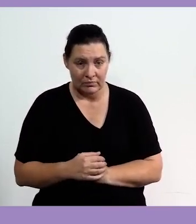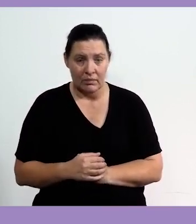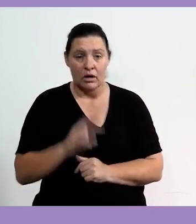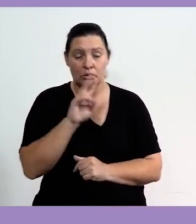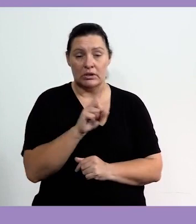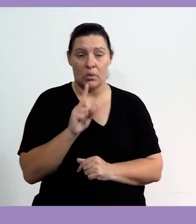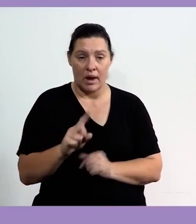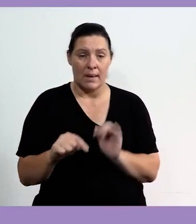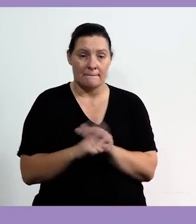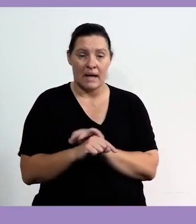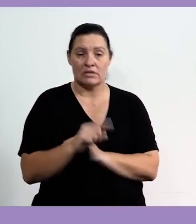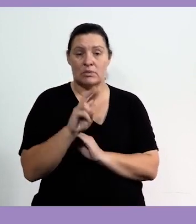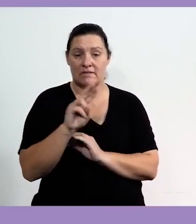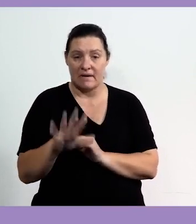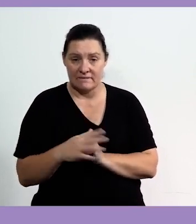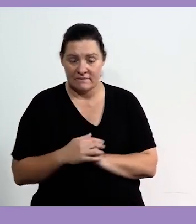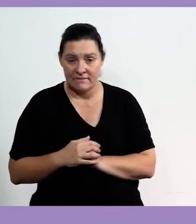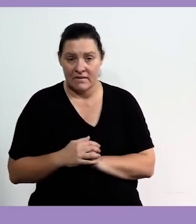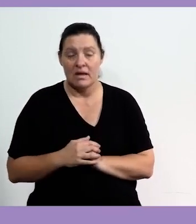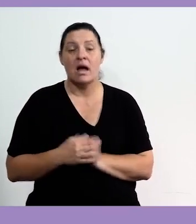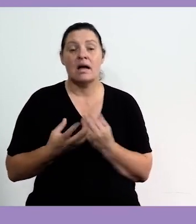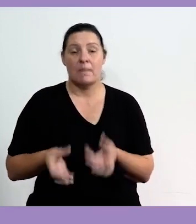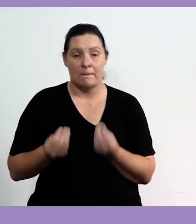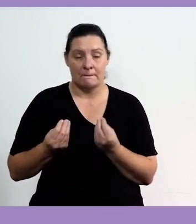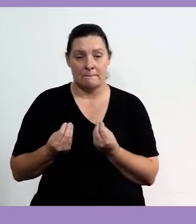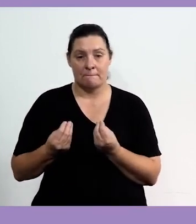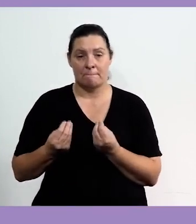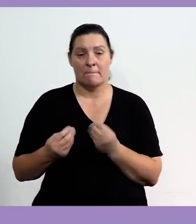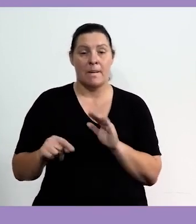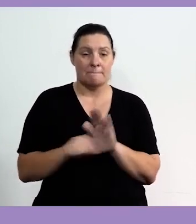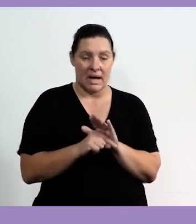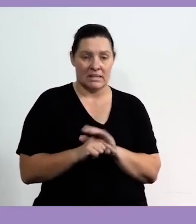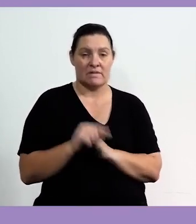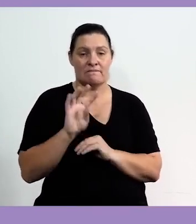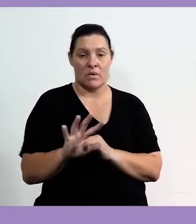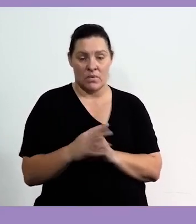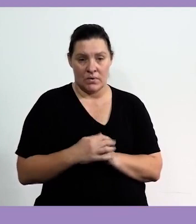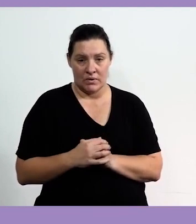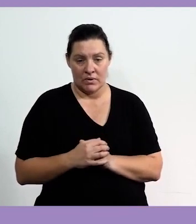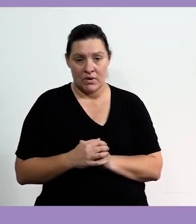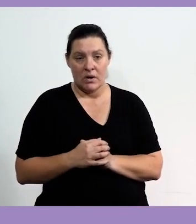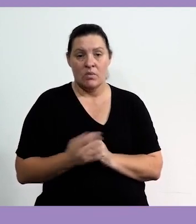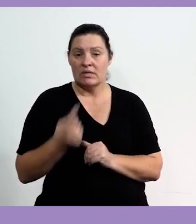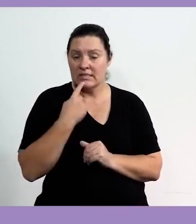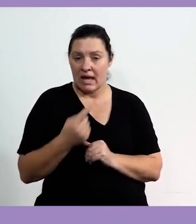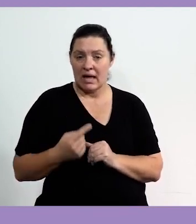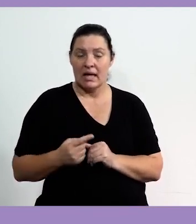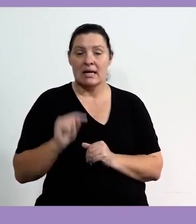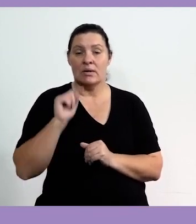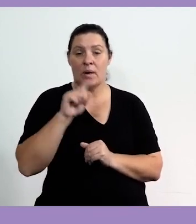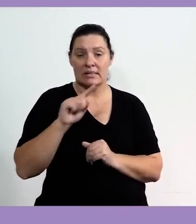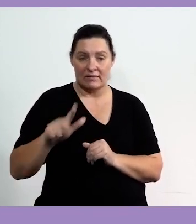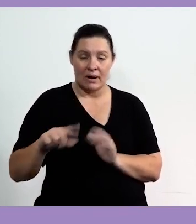this. So 21 minus 25 will give us a minus 4. And when we